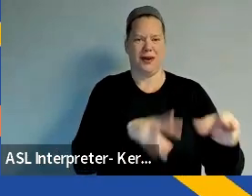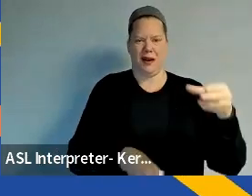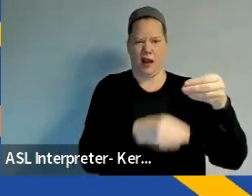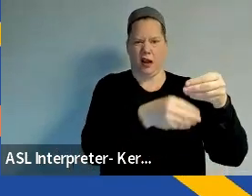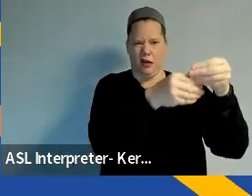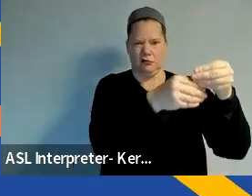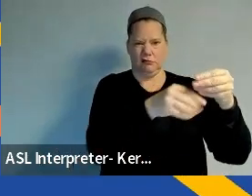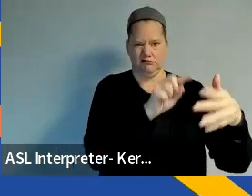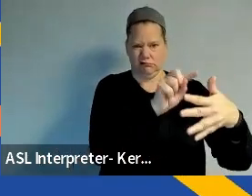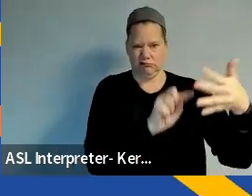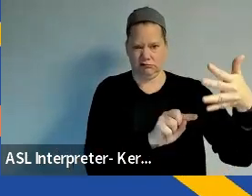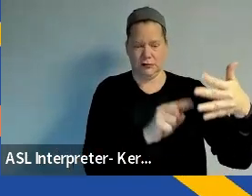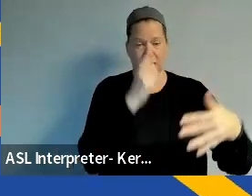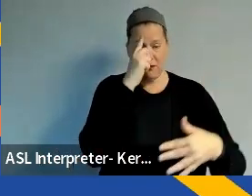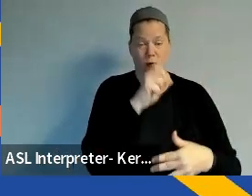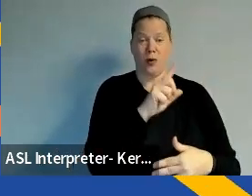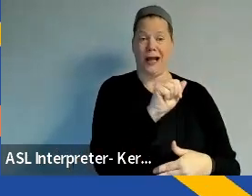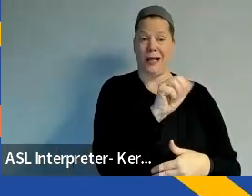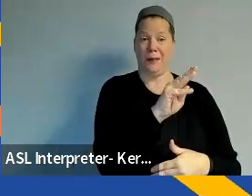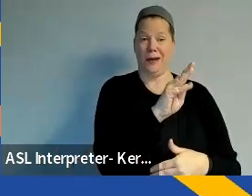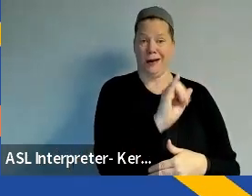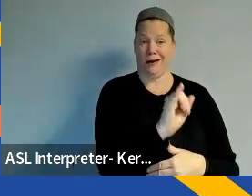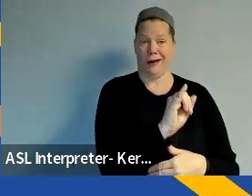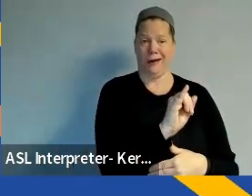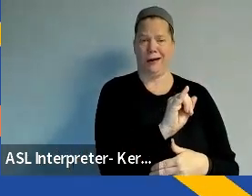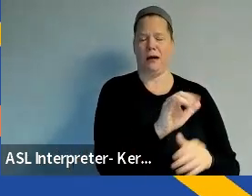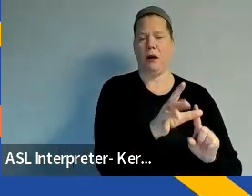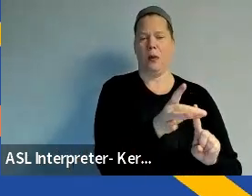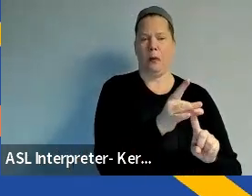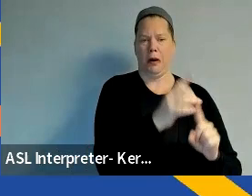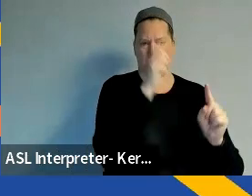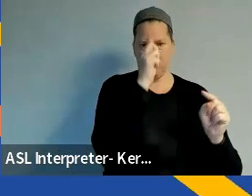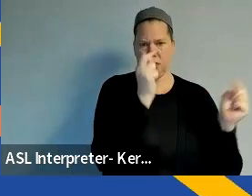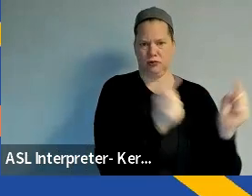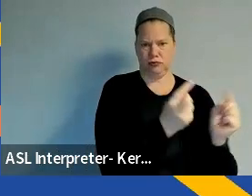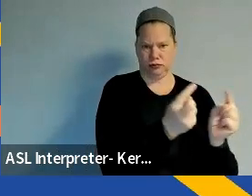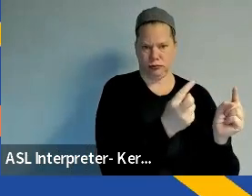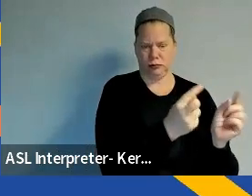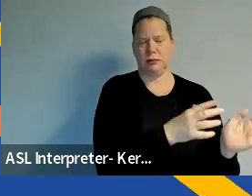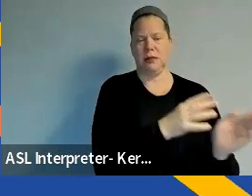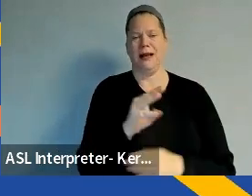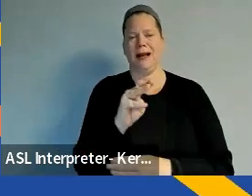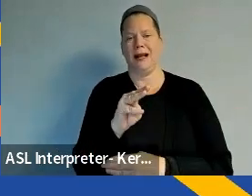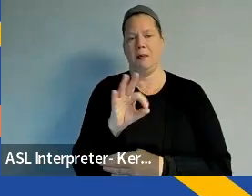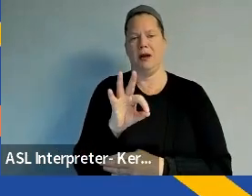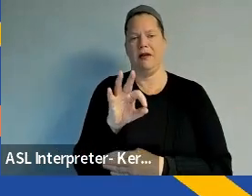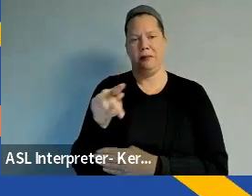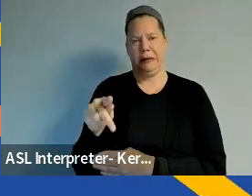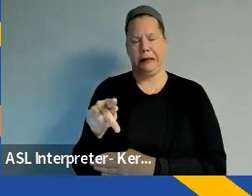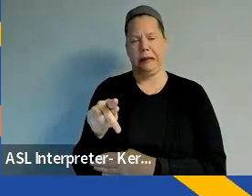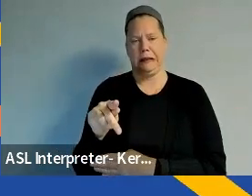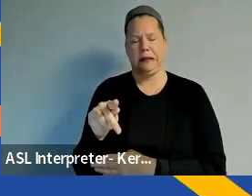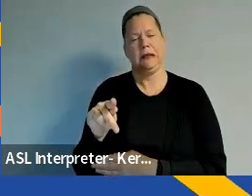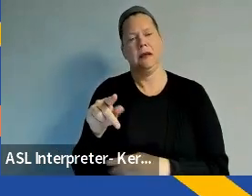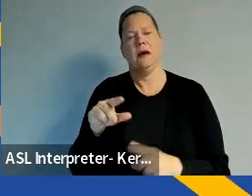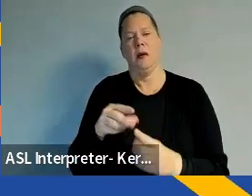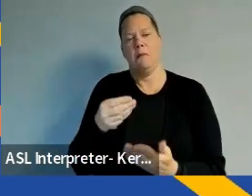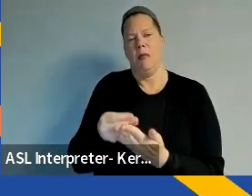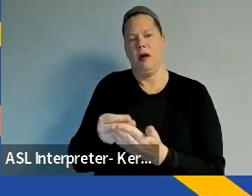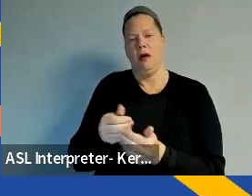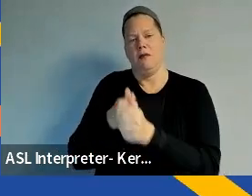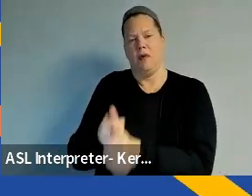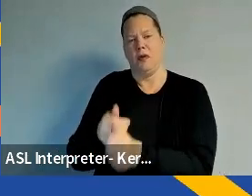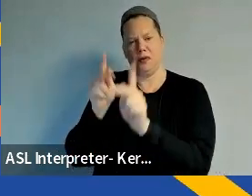for ABI-MFP populations and the process to enter restraints into HCSIS.